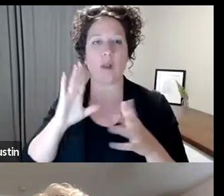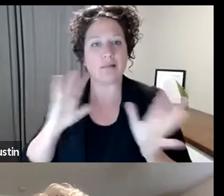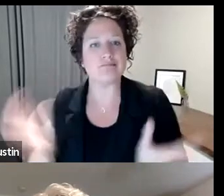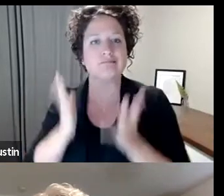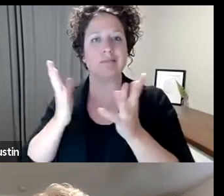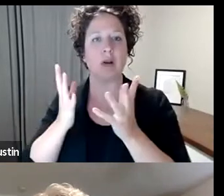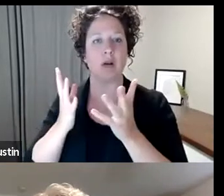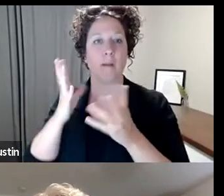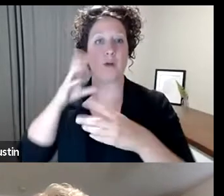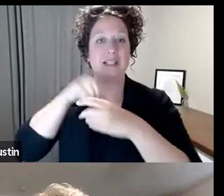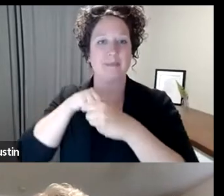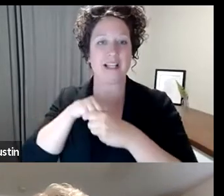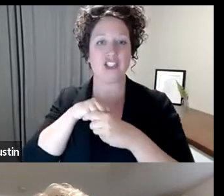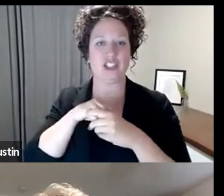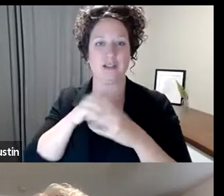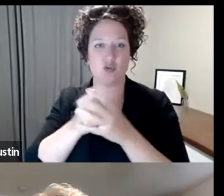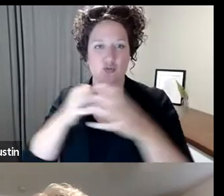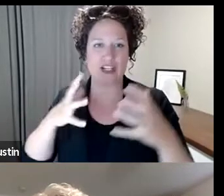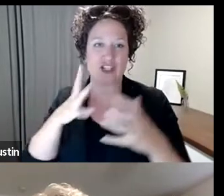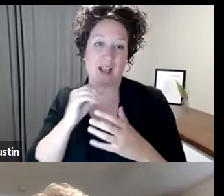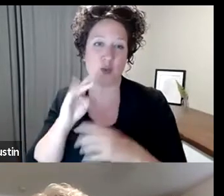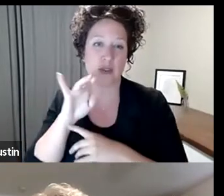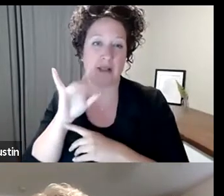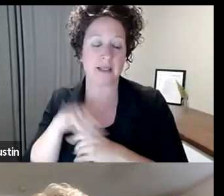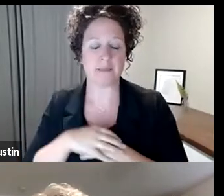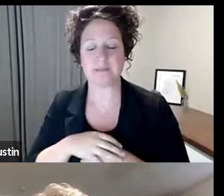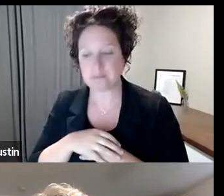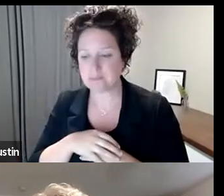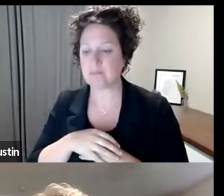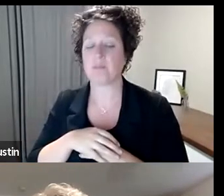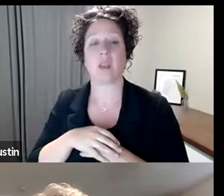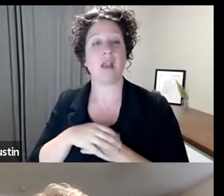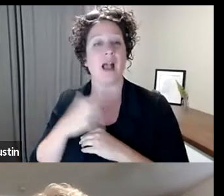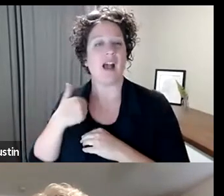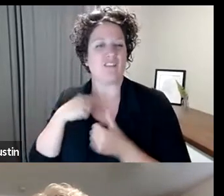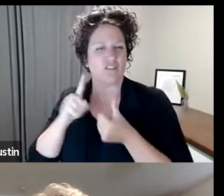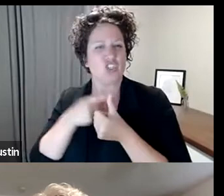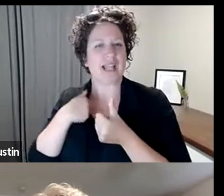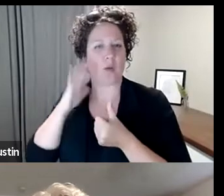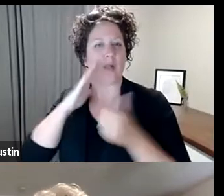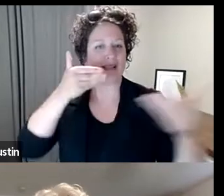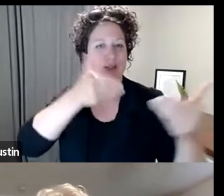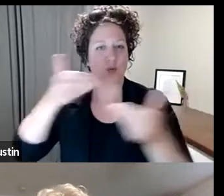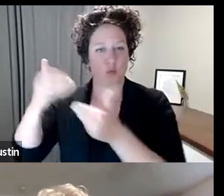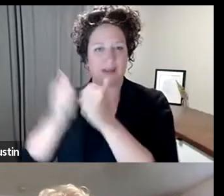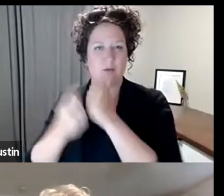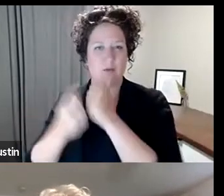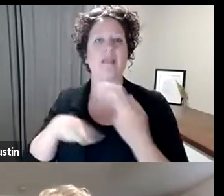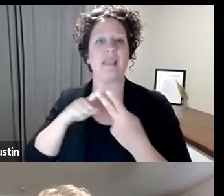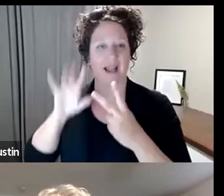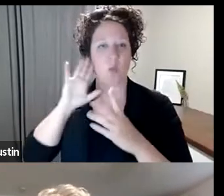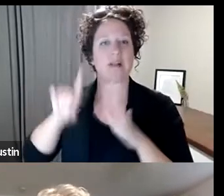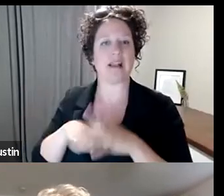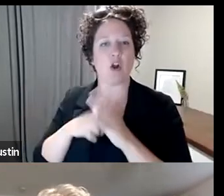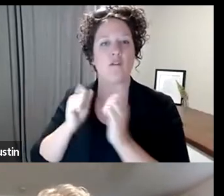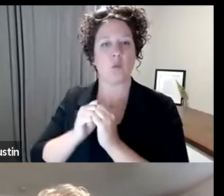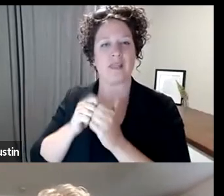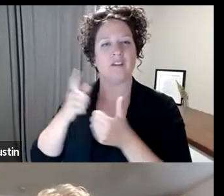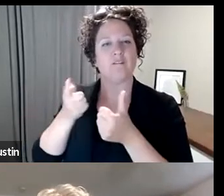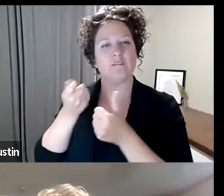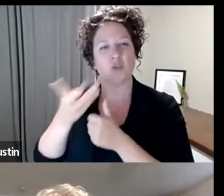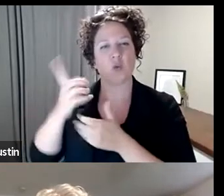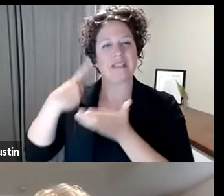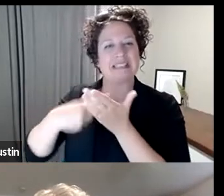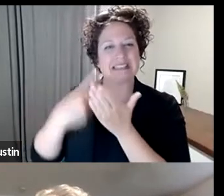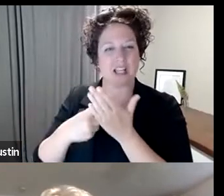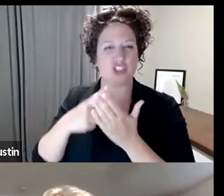and utility. As part of this event, I will first introduce everyone and then kick off with some discussion questions around the